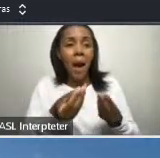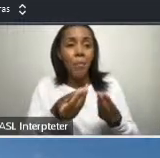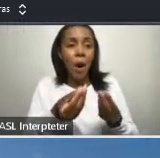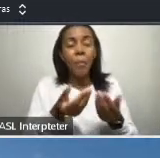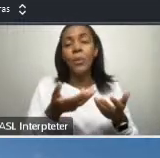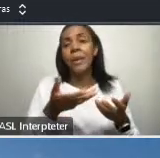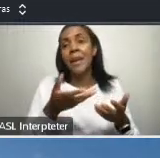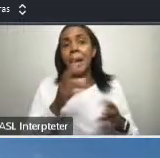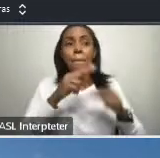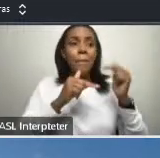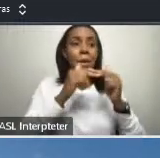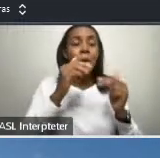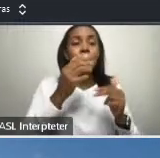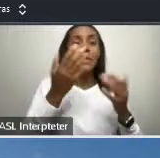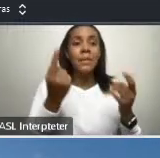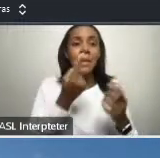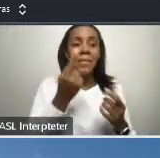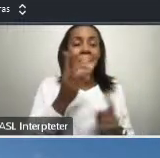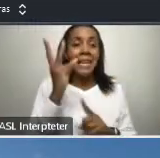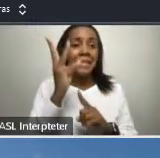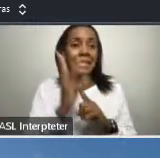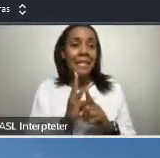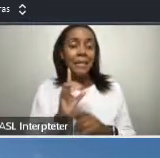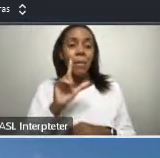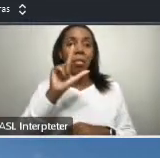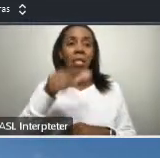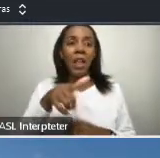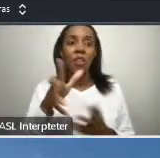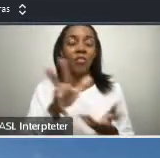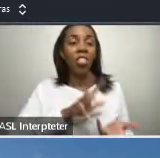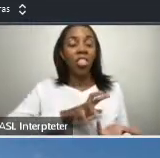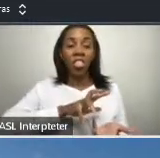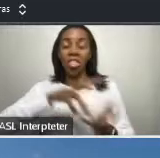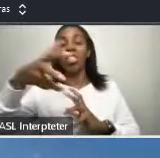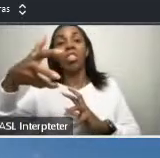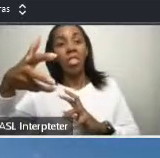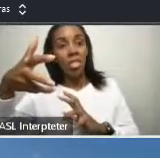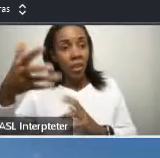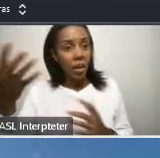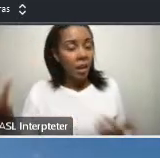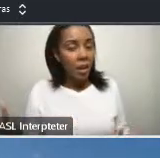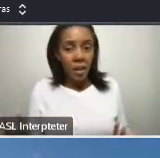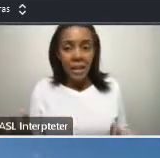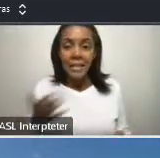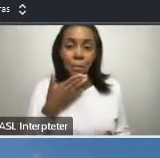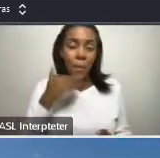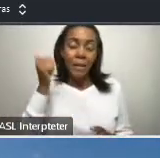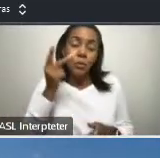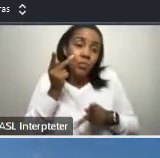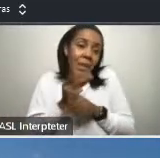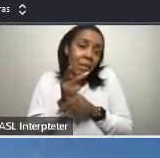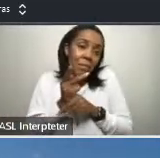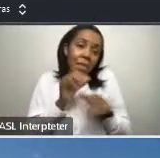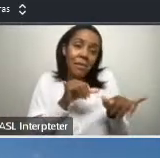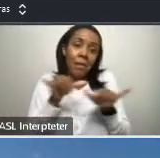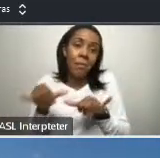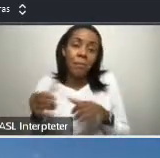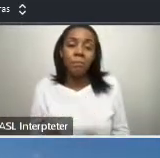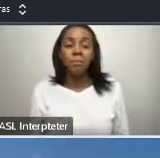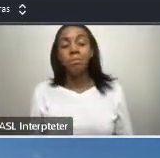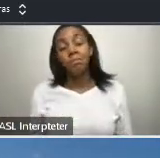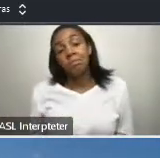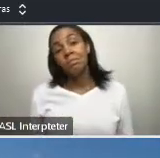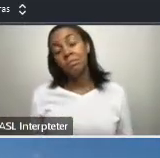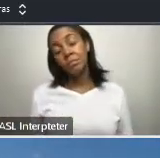months later, hey, it's a disaster area, it's worse. It's best to just have it the way it is instead of,